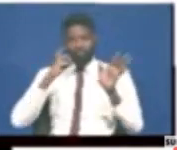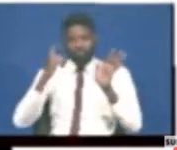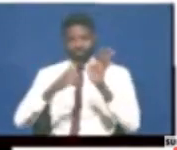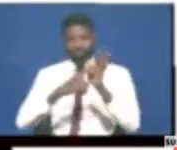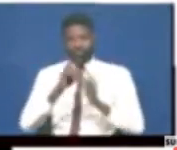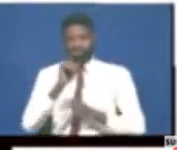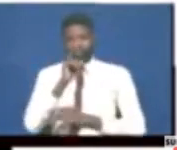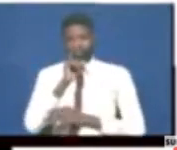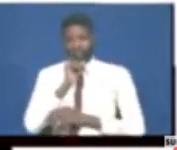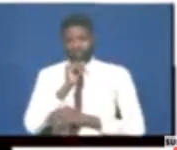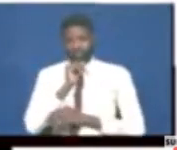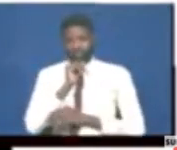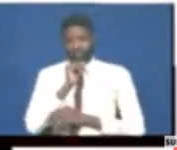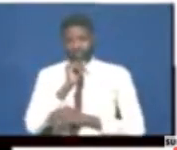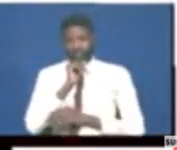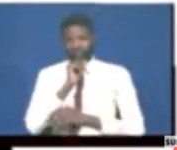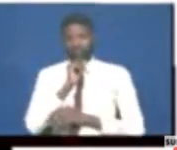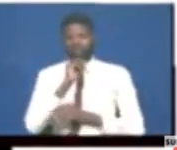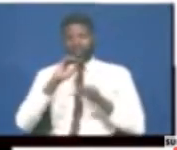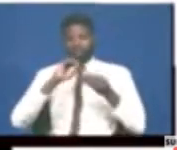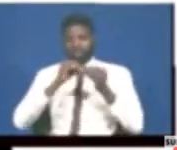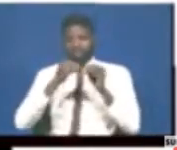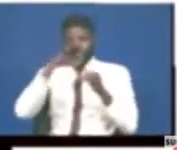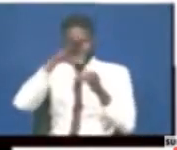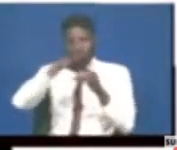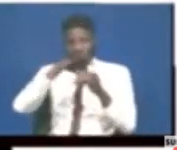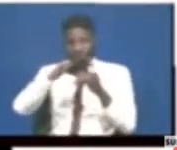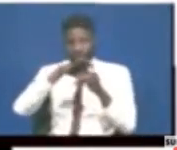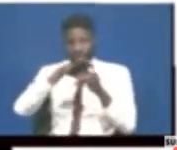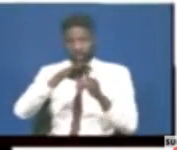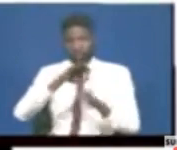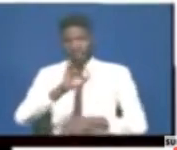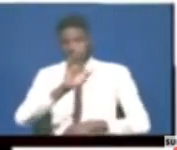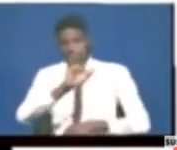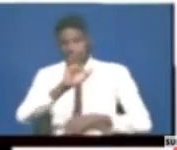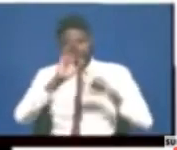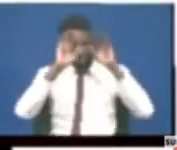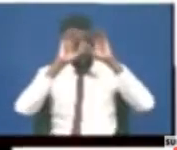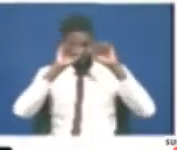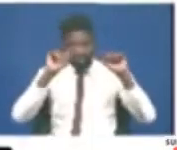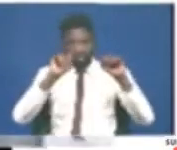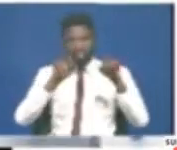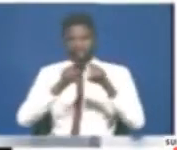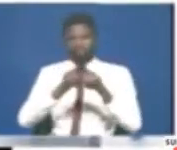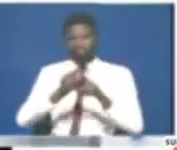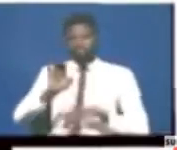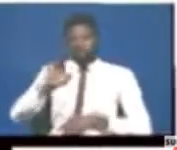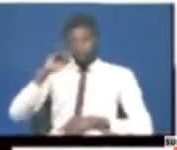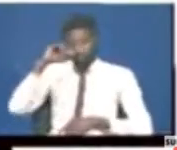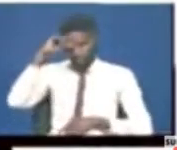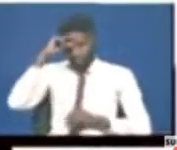between the votes cast for the president and those for governor, senator, women